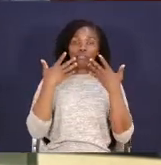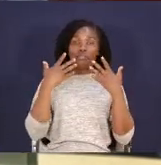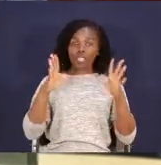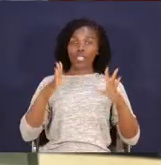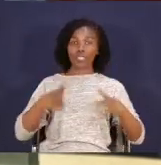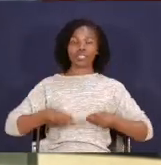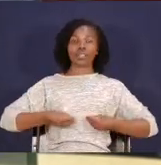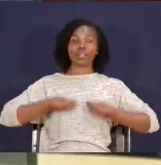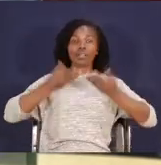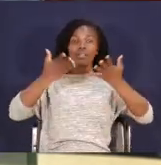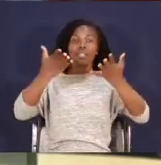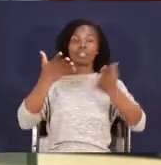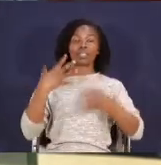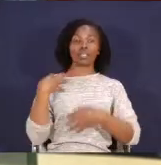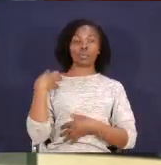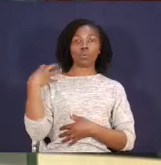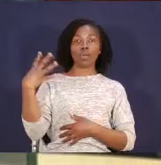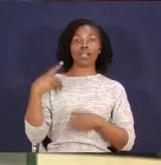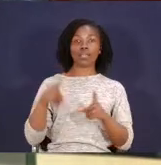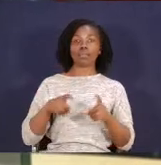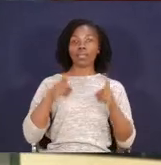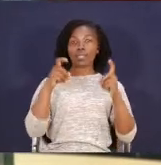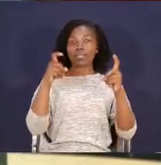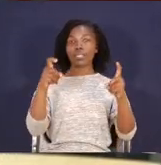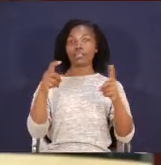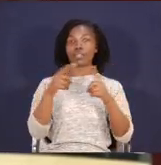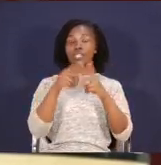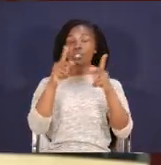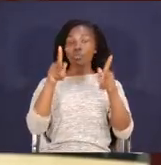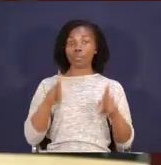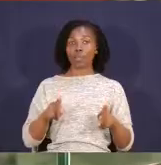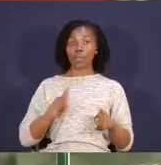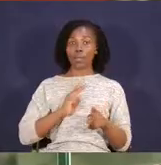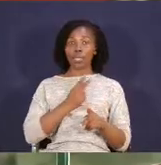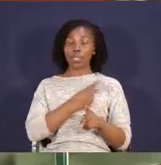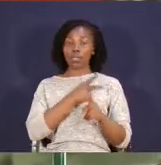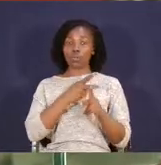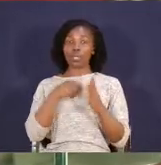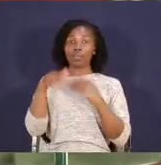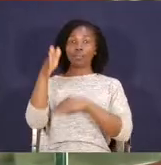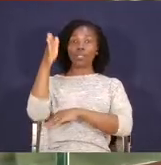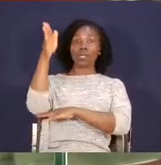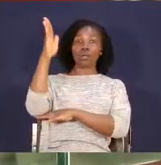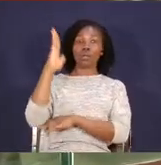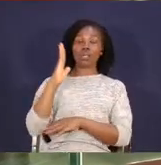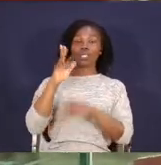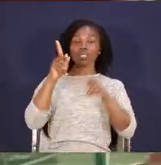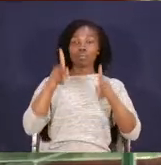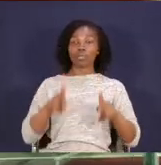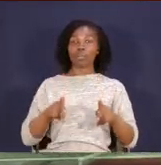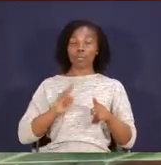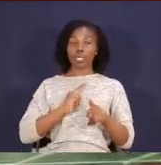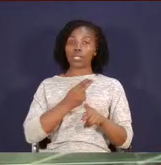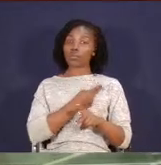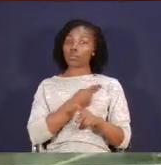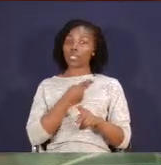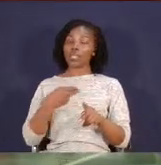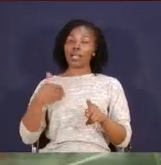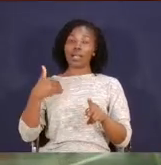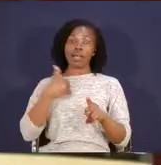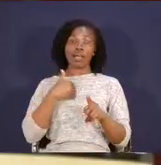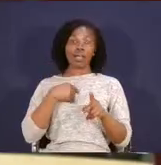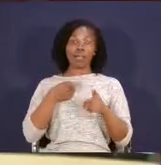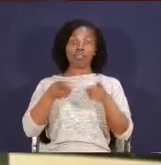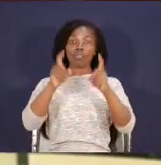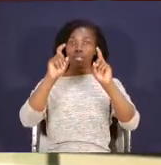already released his gifts to his people, and we are the people of God, and we are gifted. In fact, I would